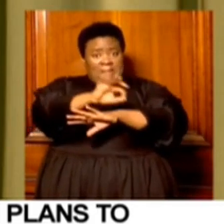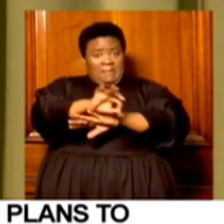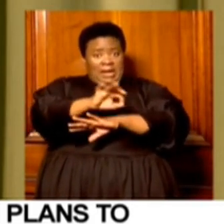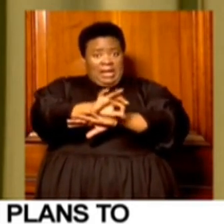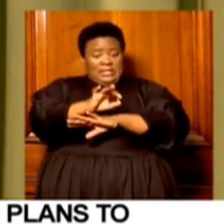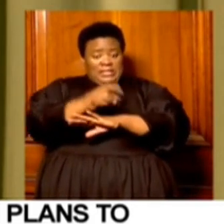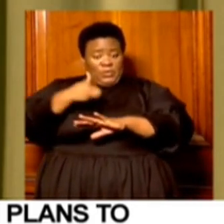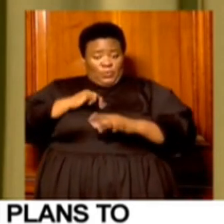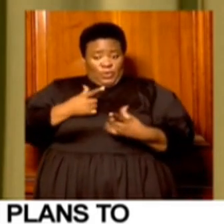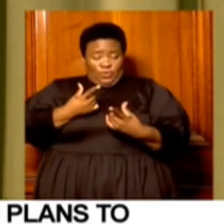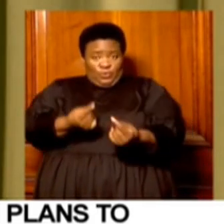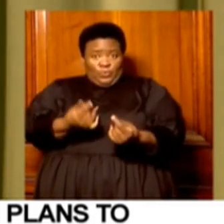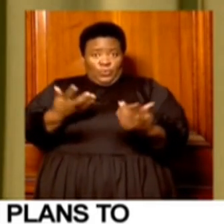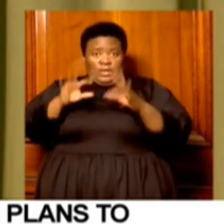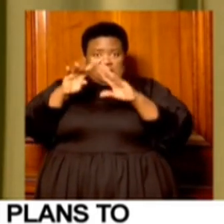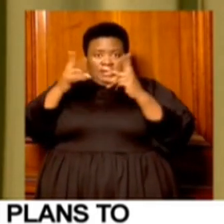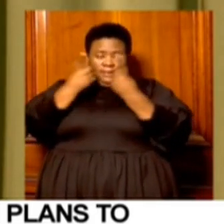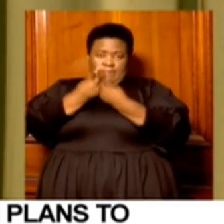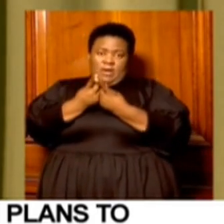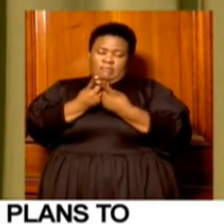in the Department